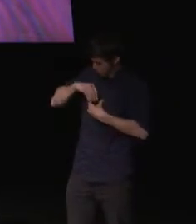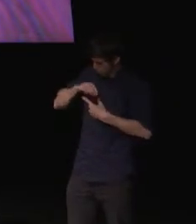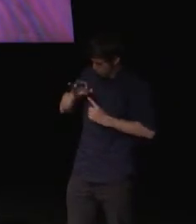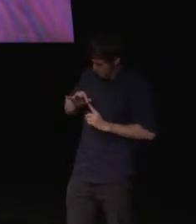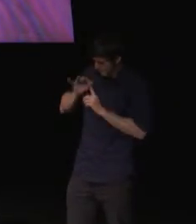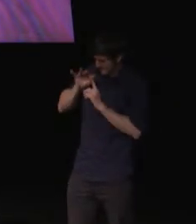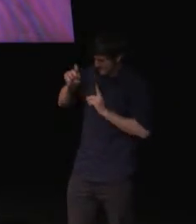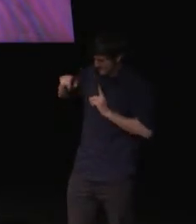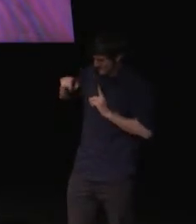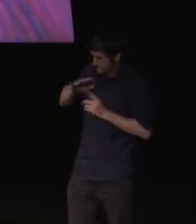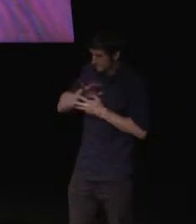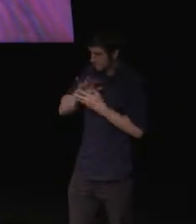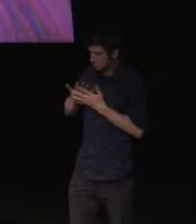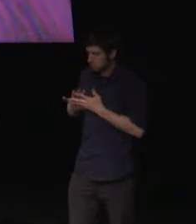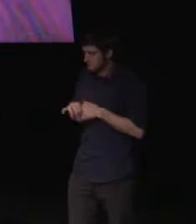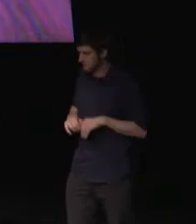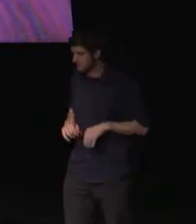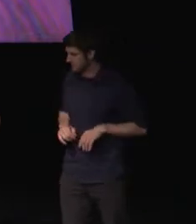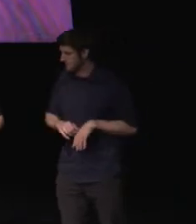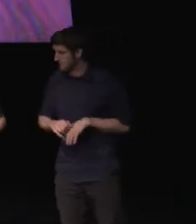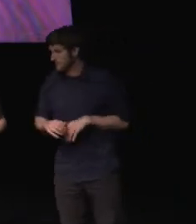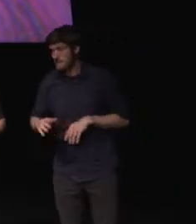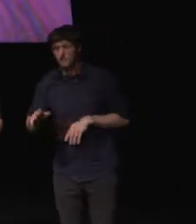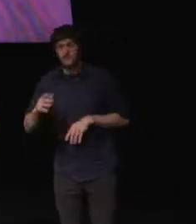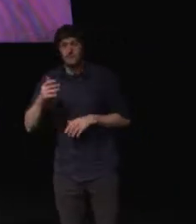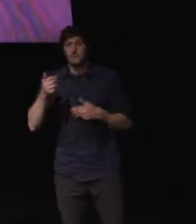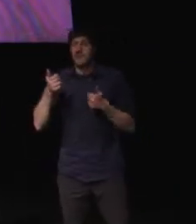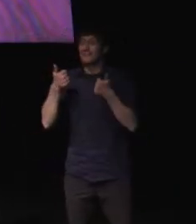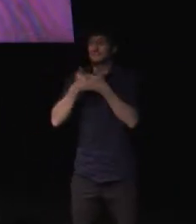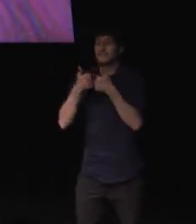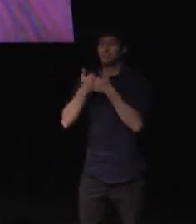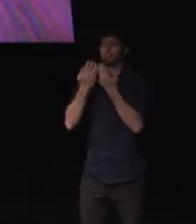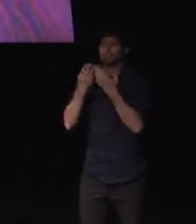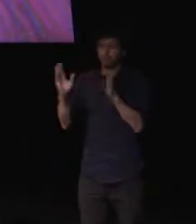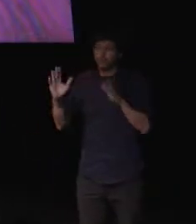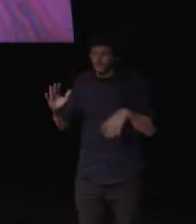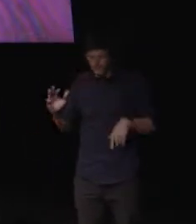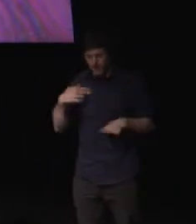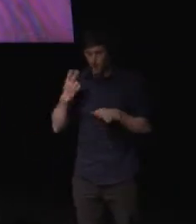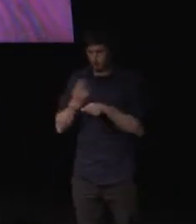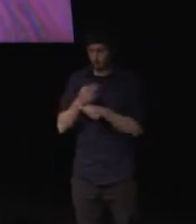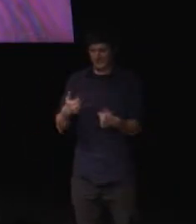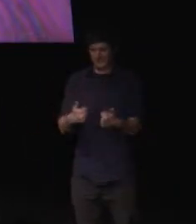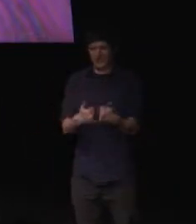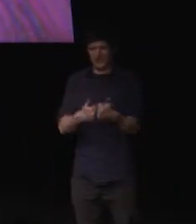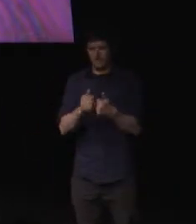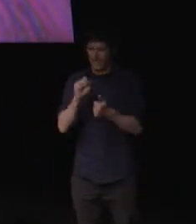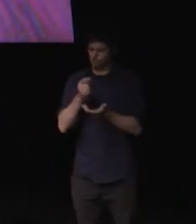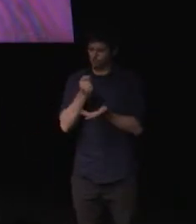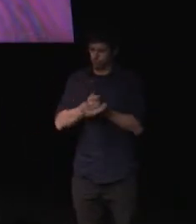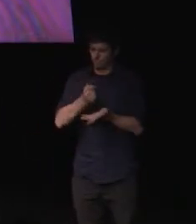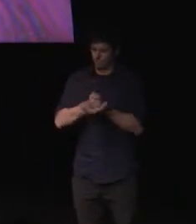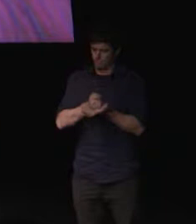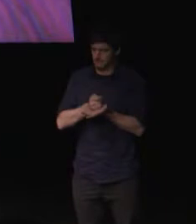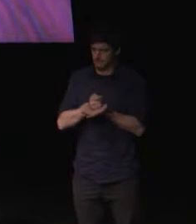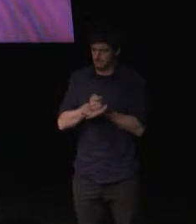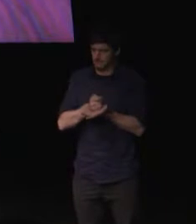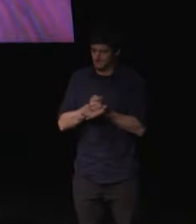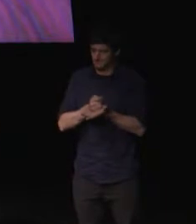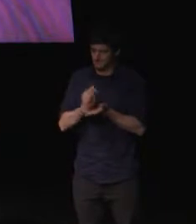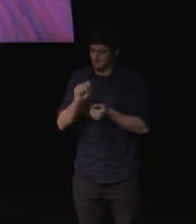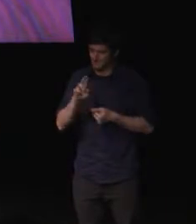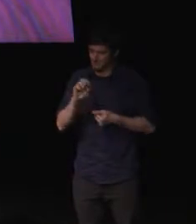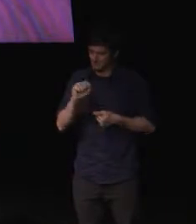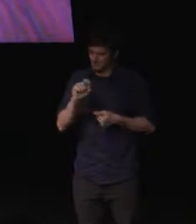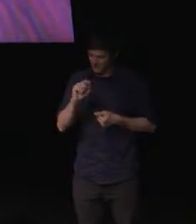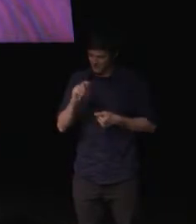in general. So I began using gaming as a treatment tool about 15 years ago. But the doors